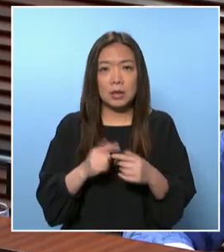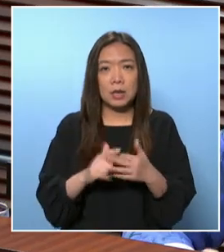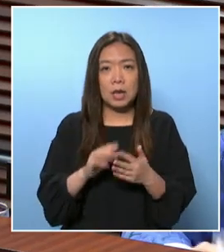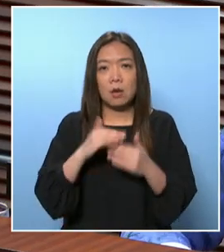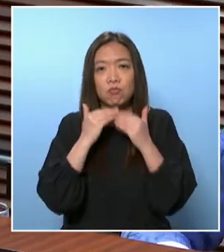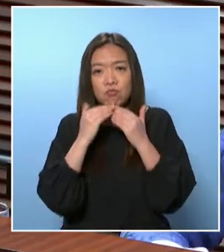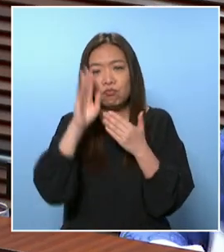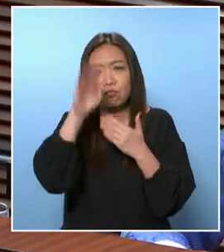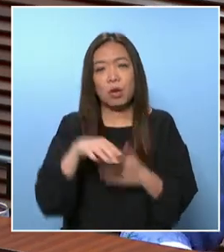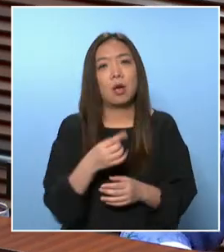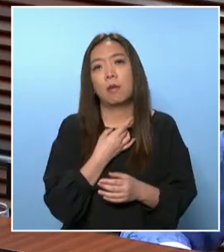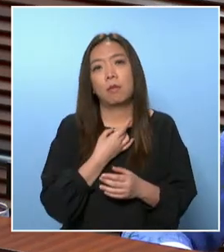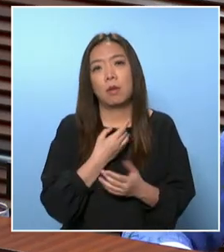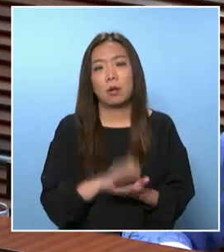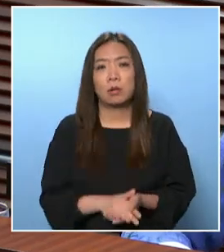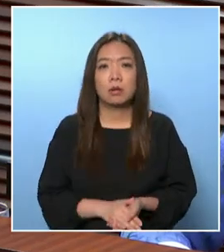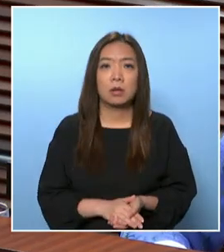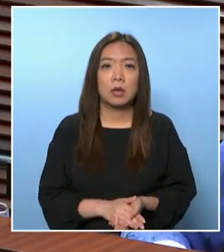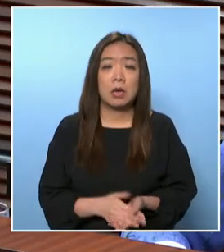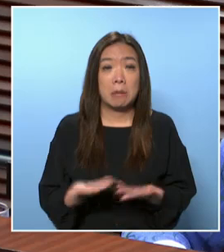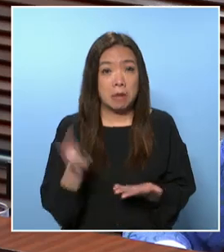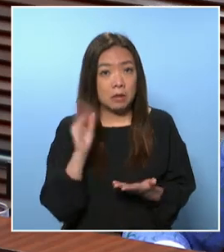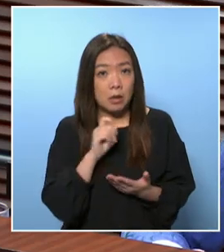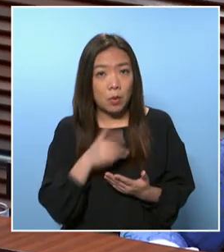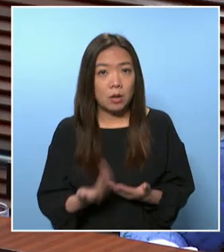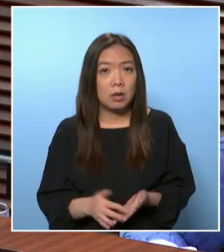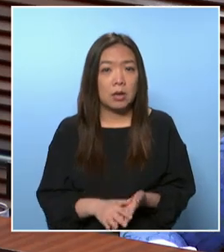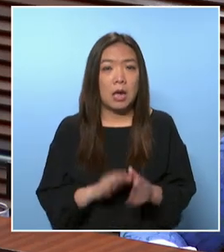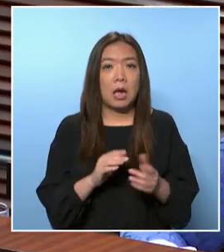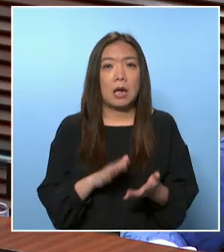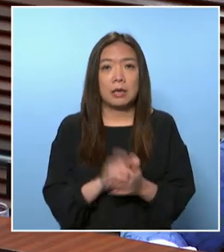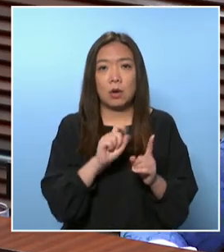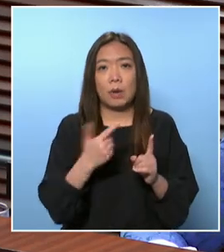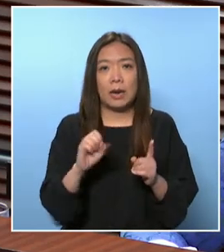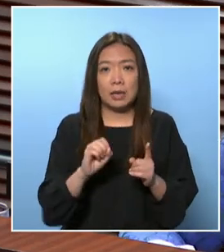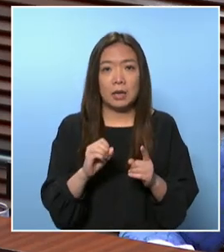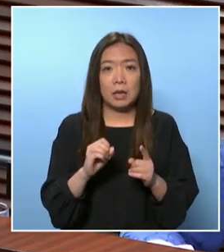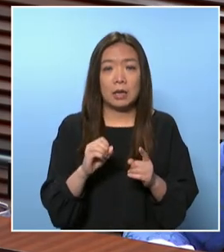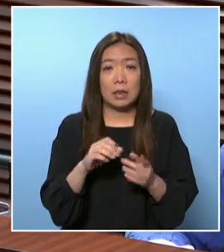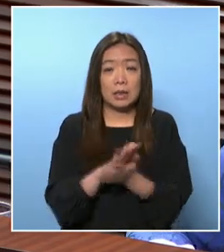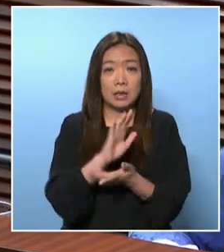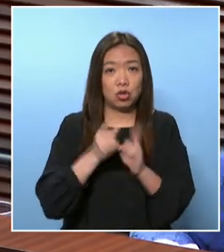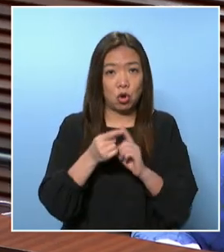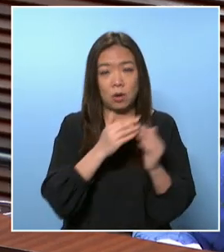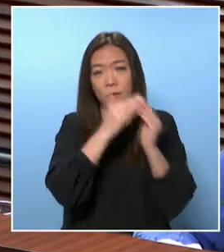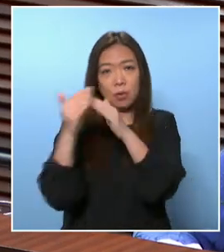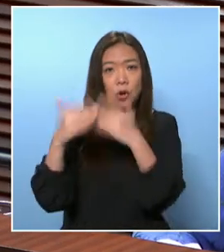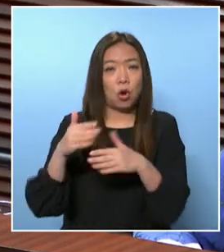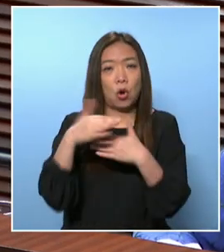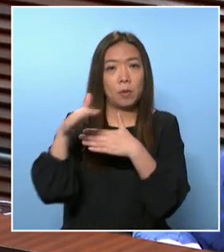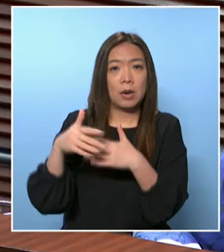services, I think they need to look further ahead. There are many people who